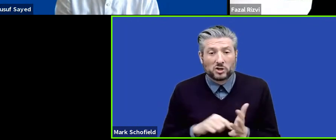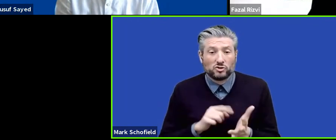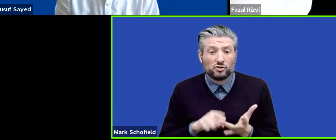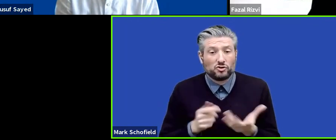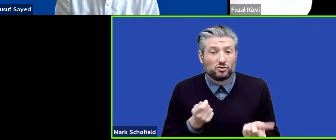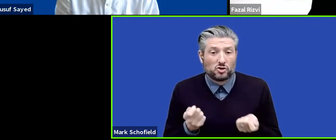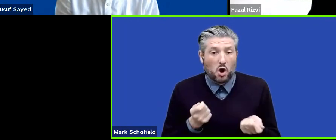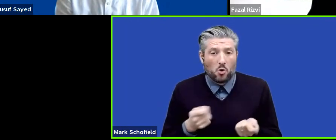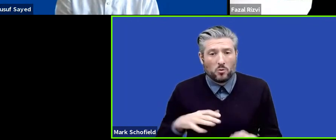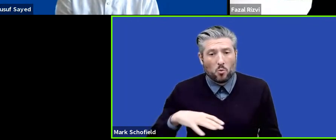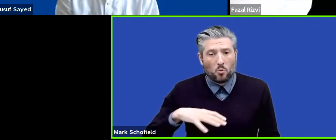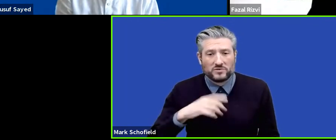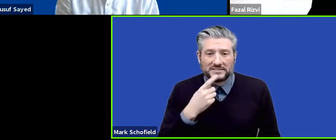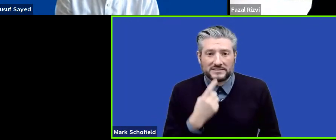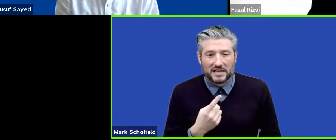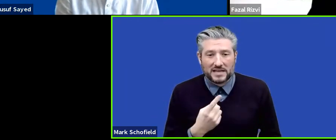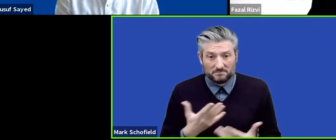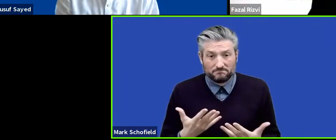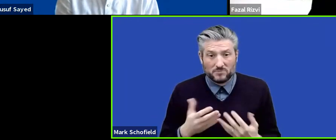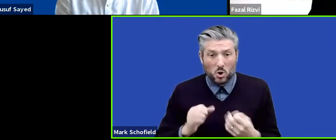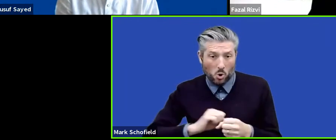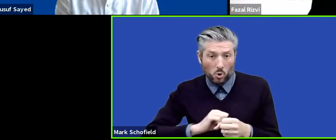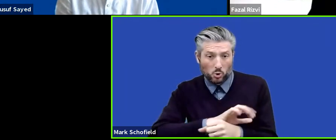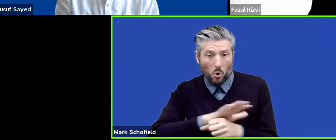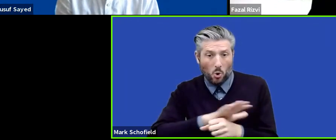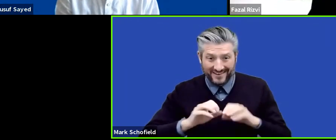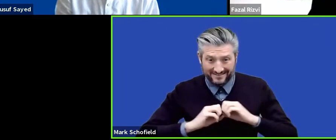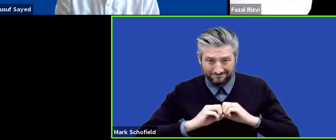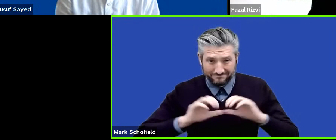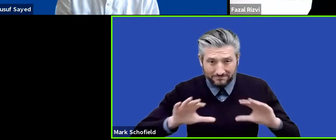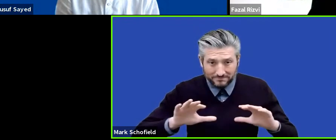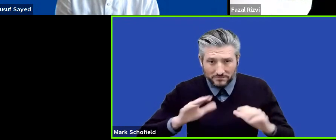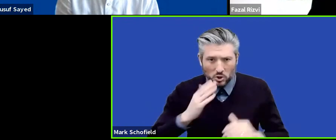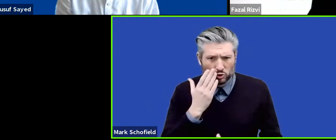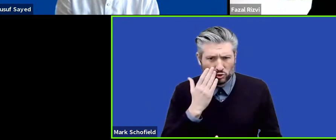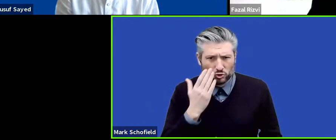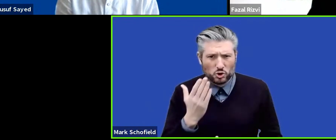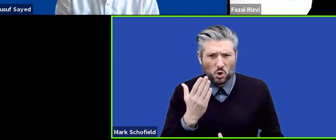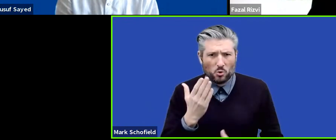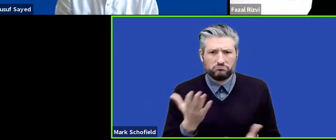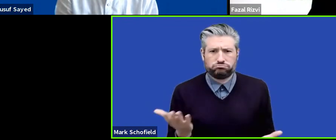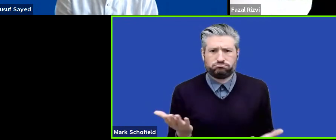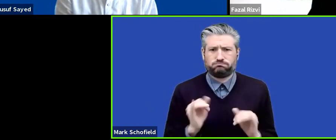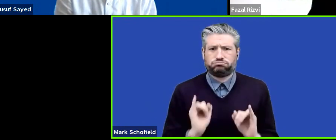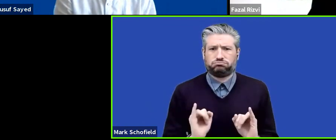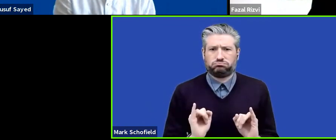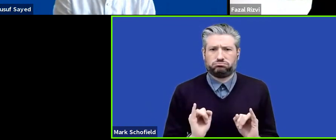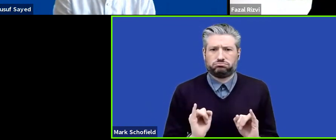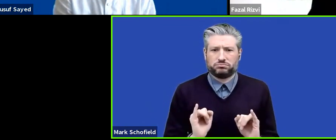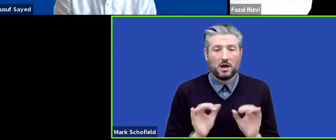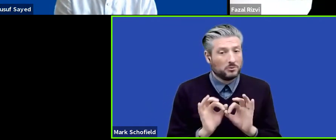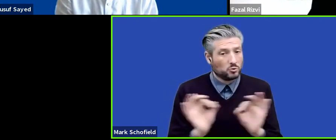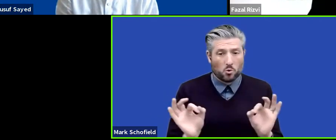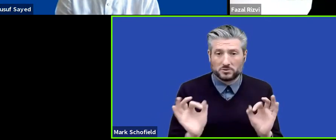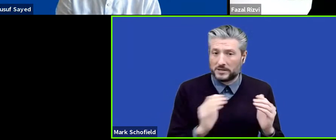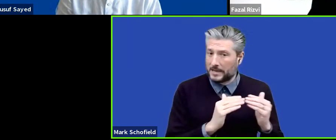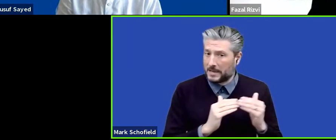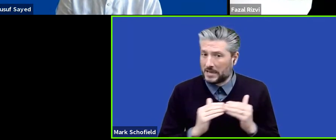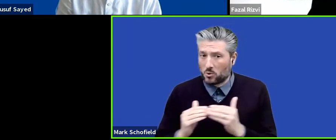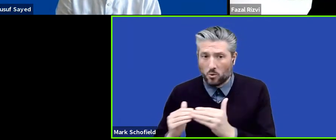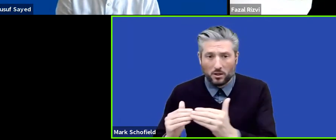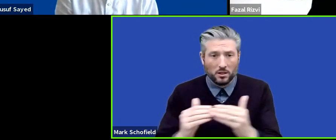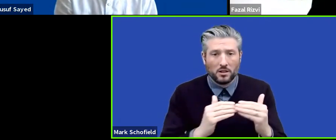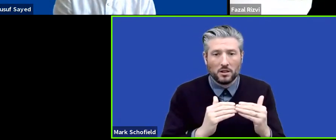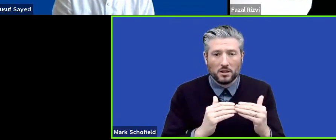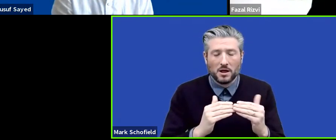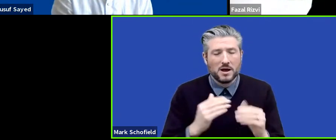has not only revealed the fault lines of inequity, but it also exacerbated inequities. In